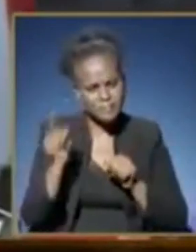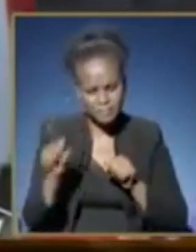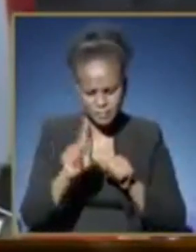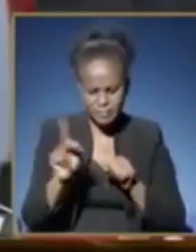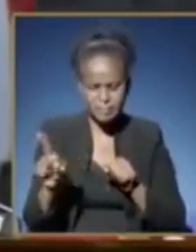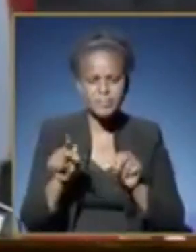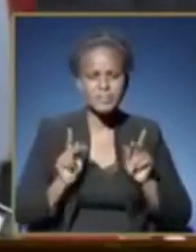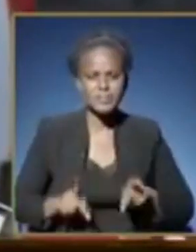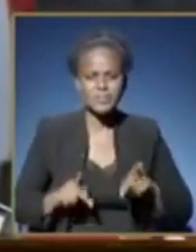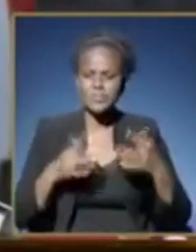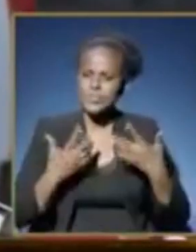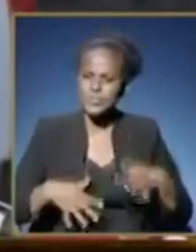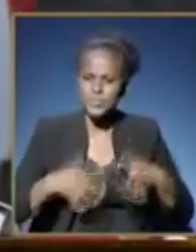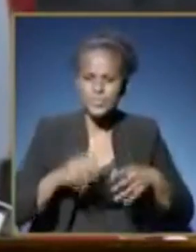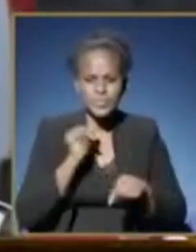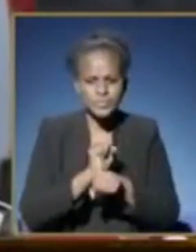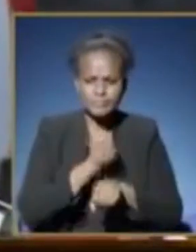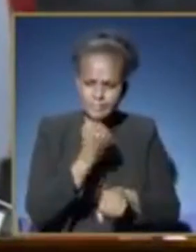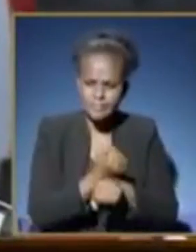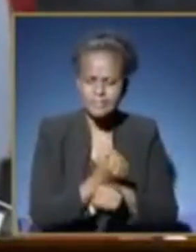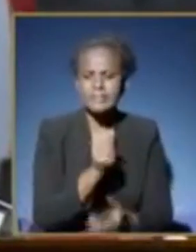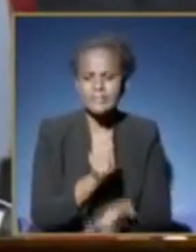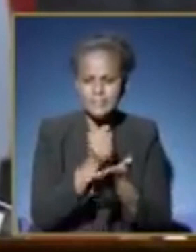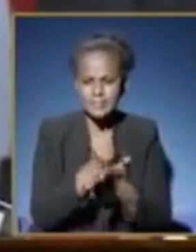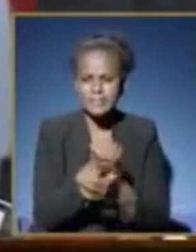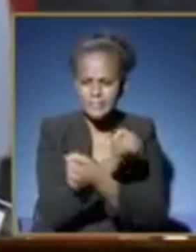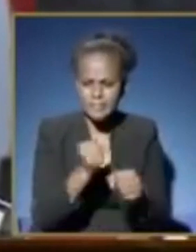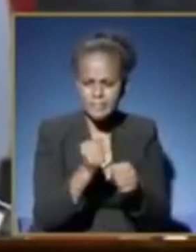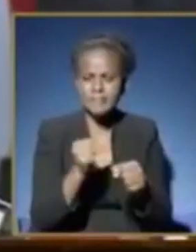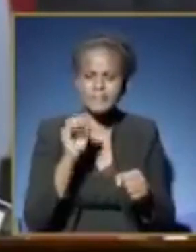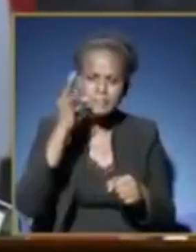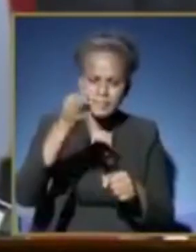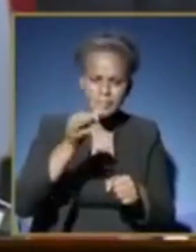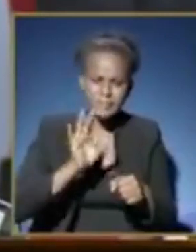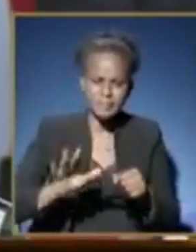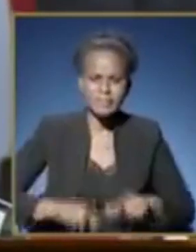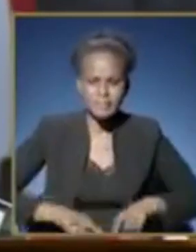worked tirelessly to secure their future. His life was